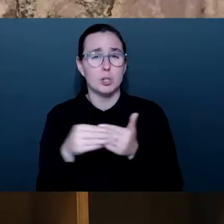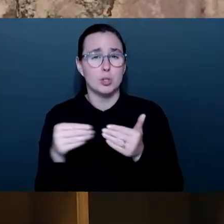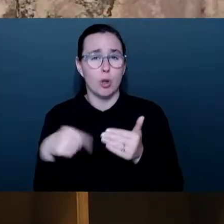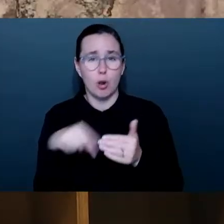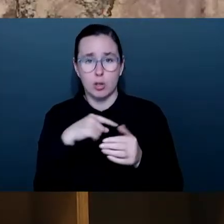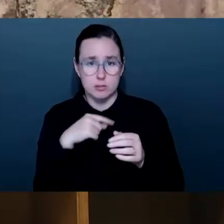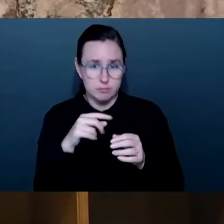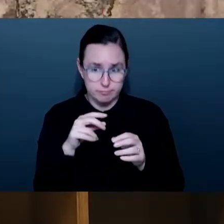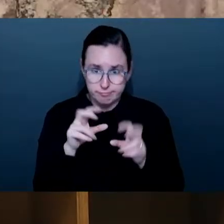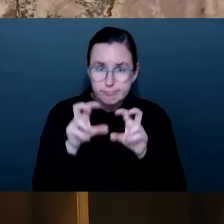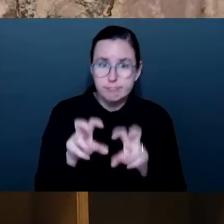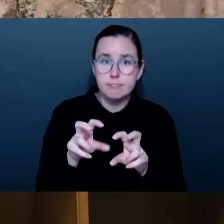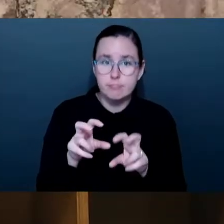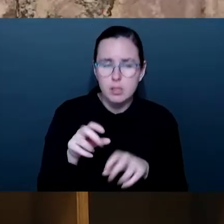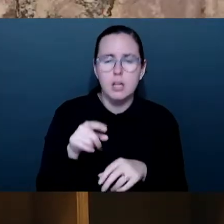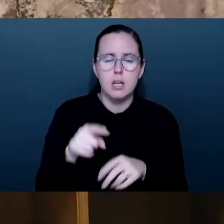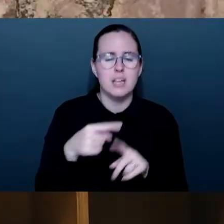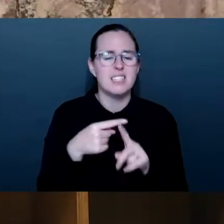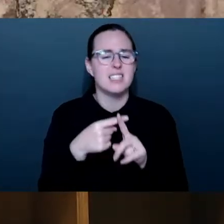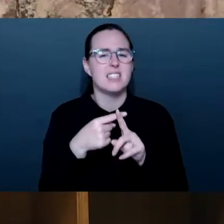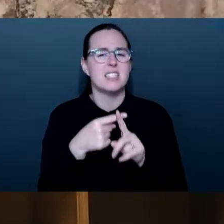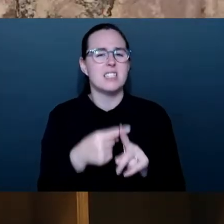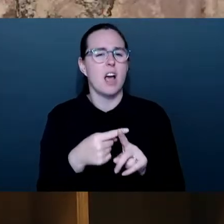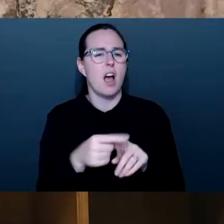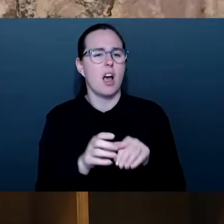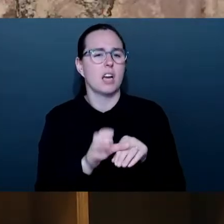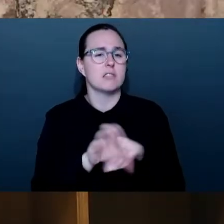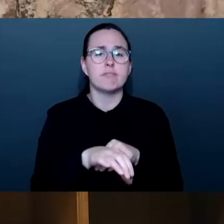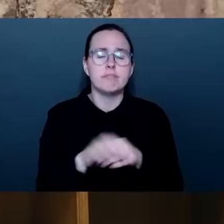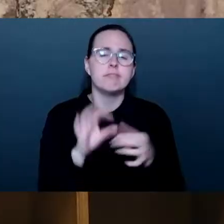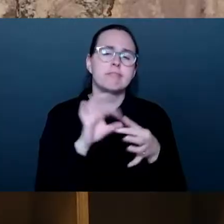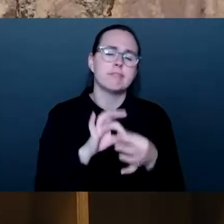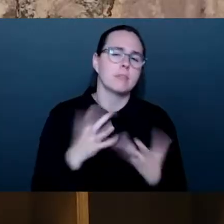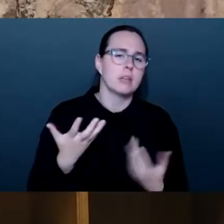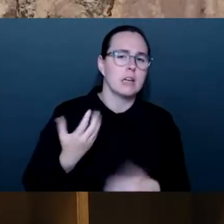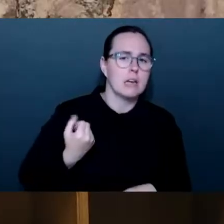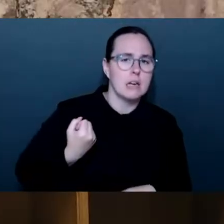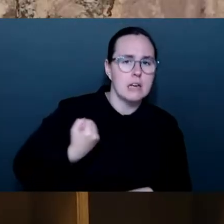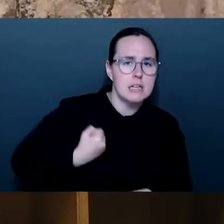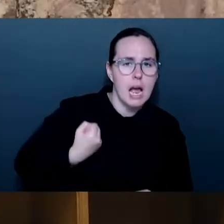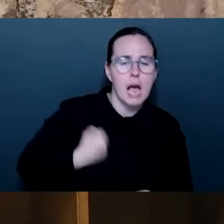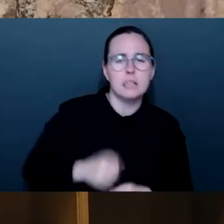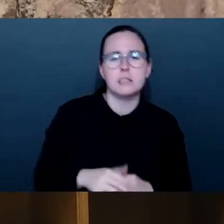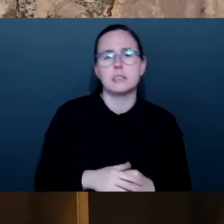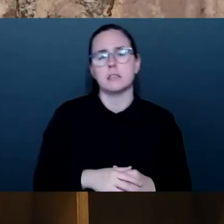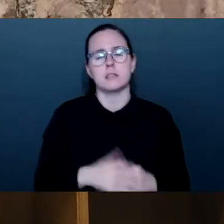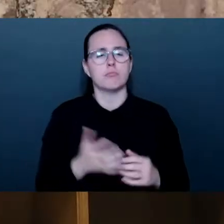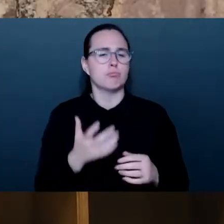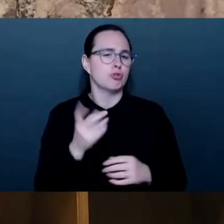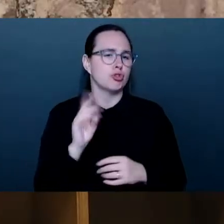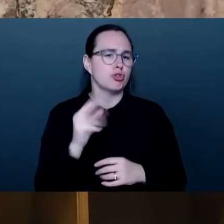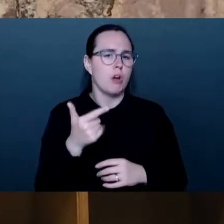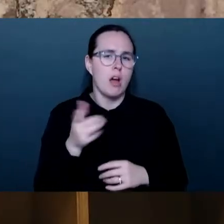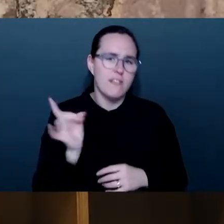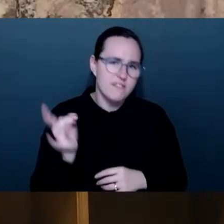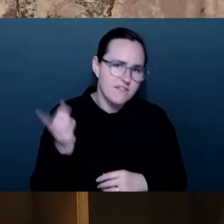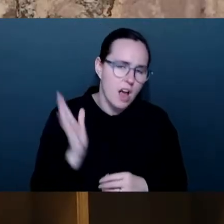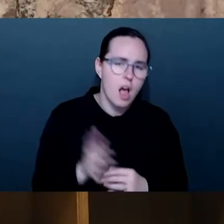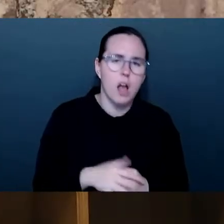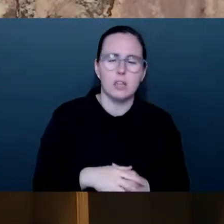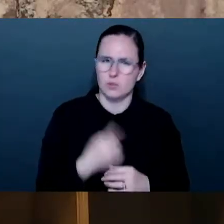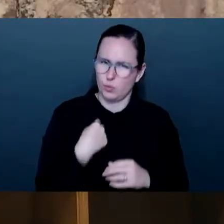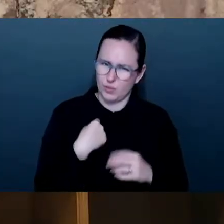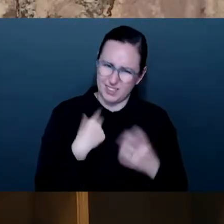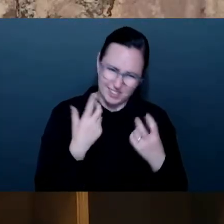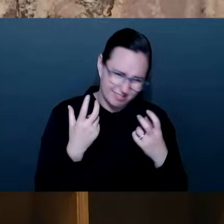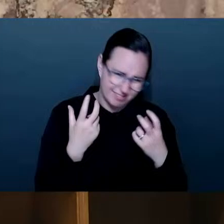violence. These are practical investments that provide concrete tools that help get guns off our street, and we will keep